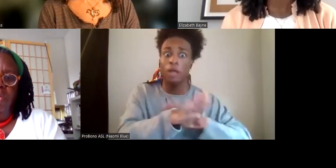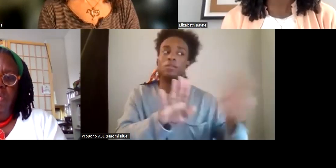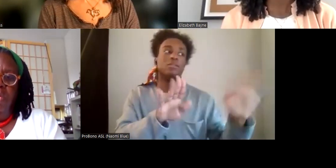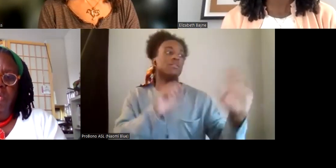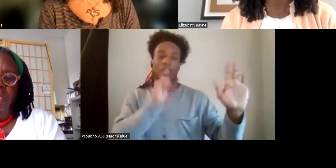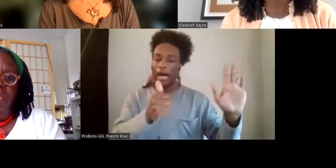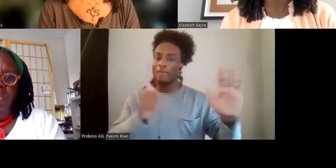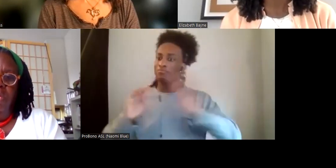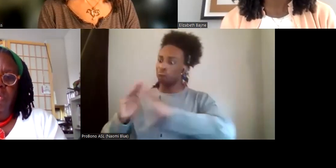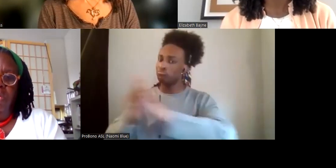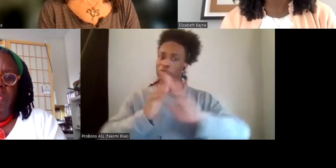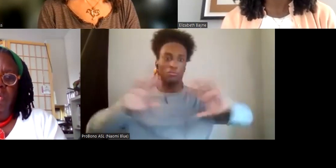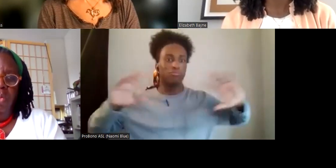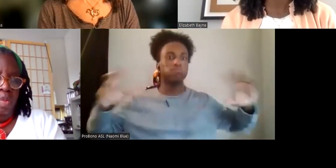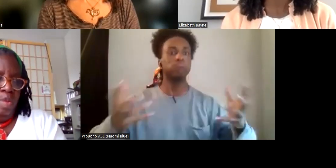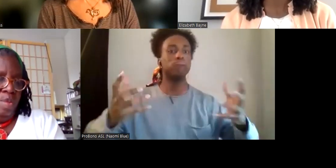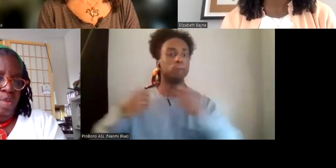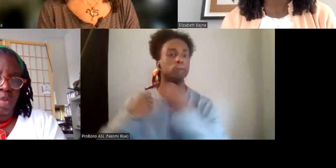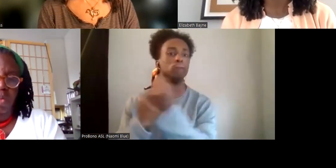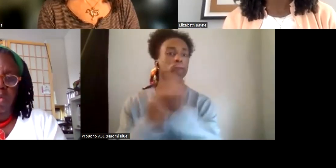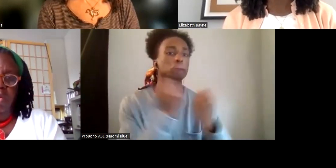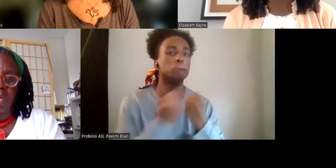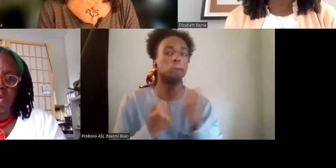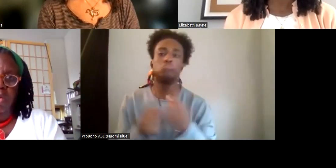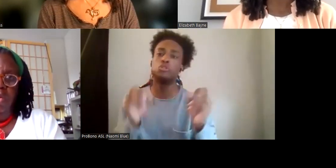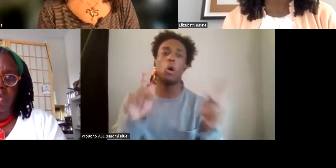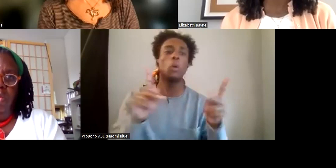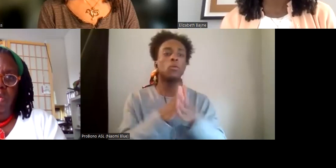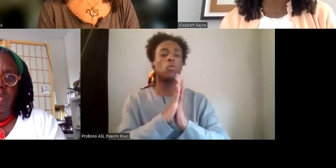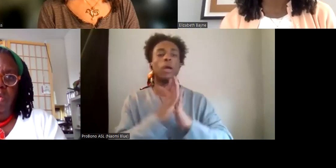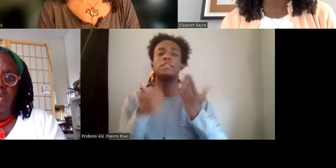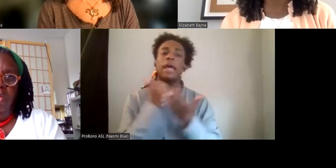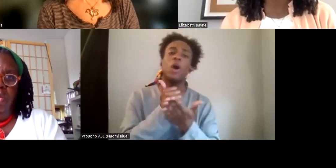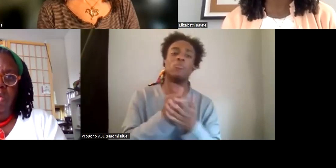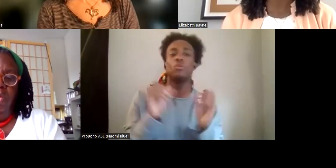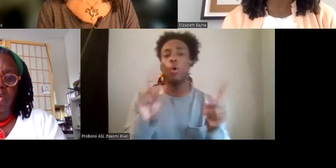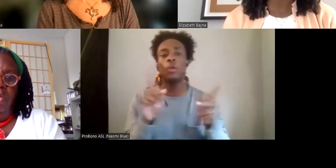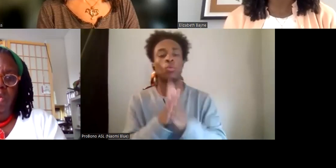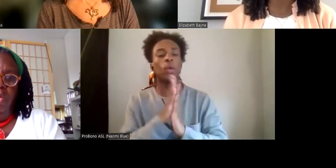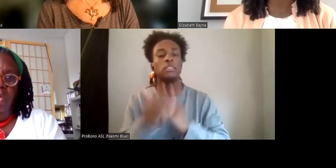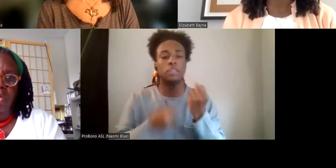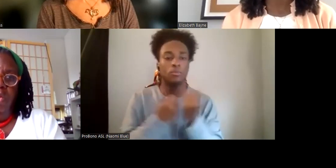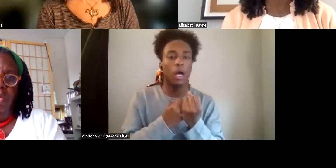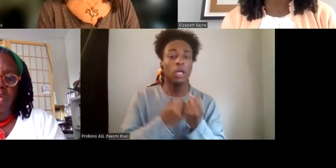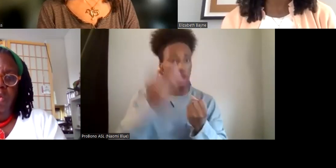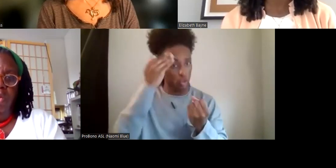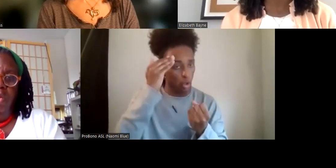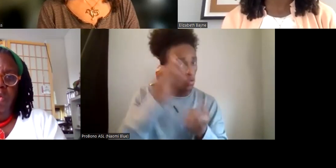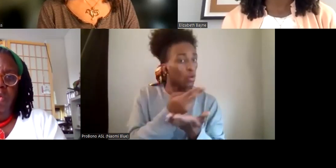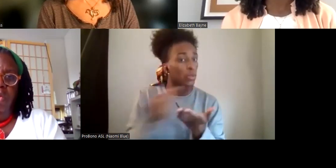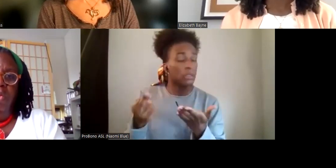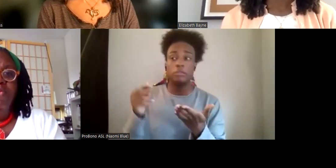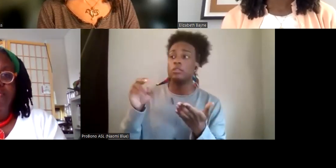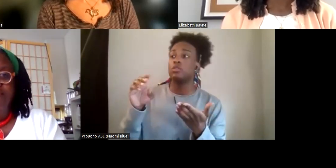that it is okay to ask for help and ask for support, and knowing where those resources are, whether it's a doula, a